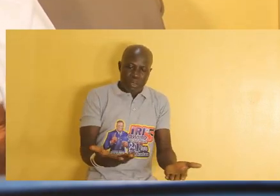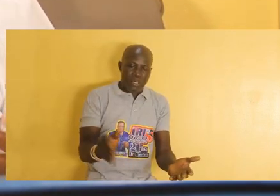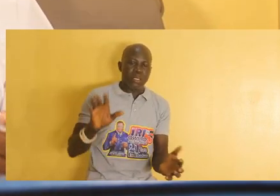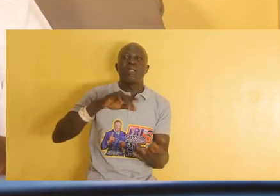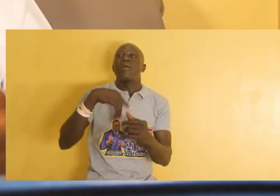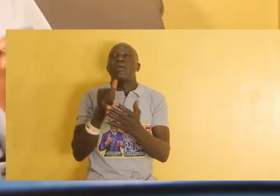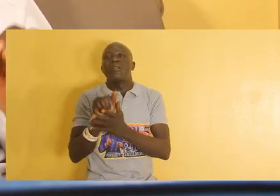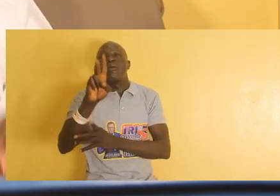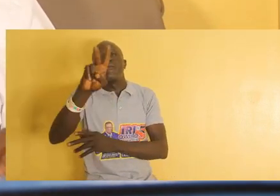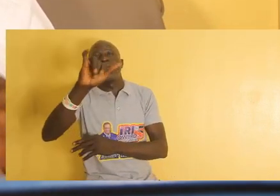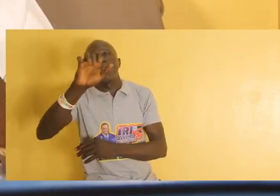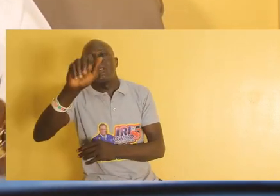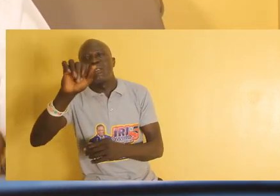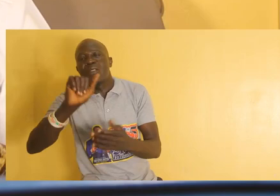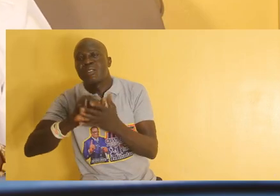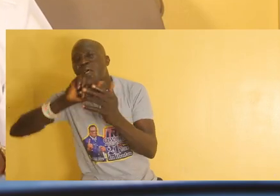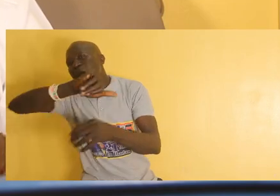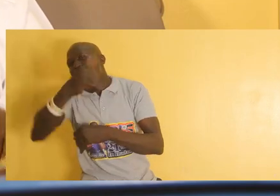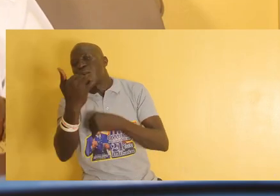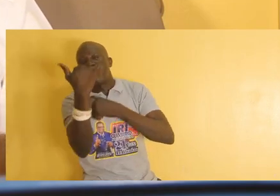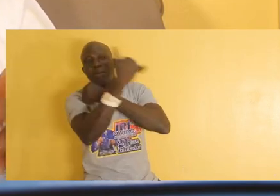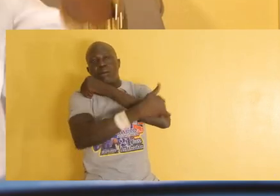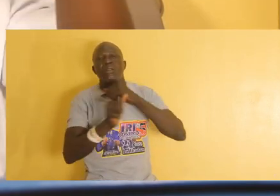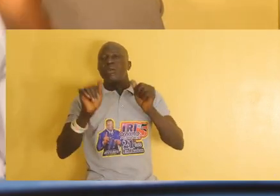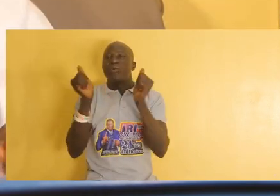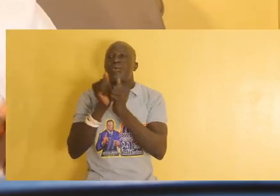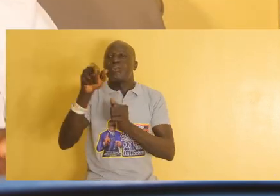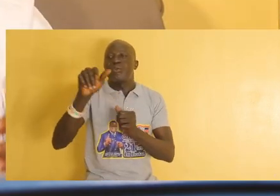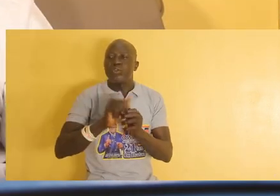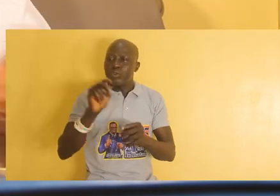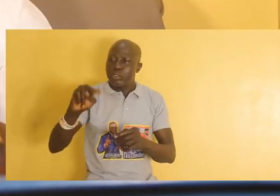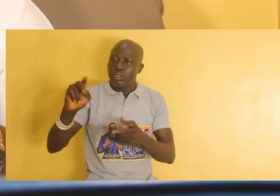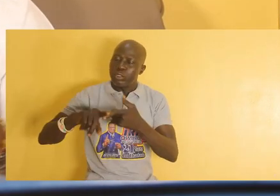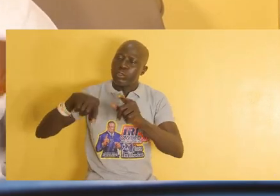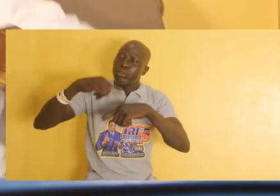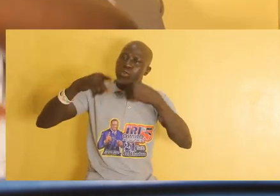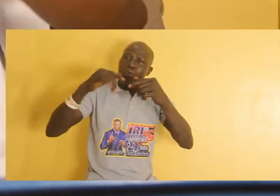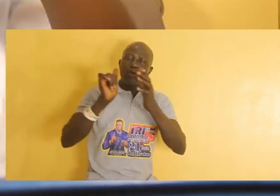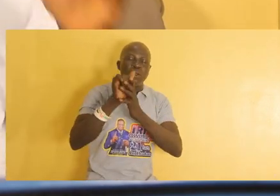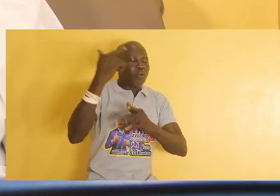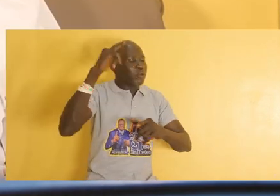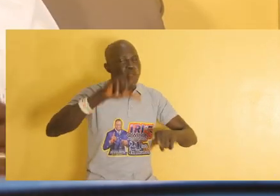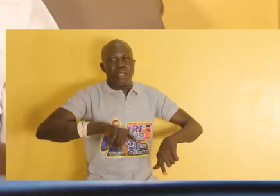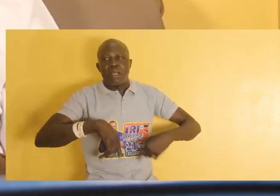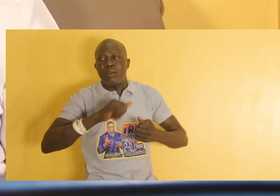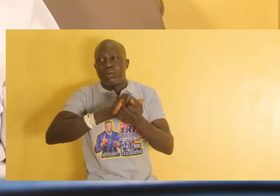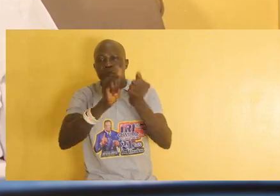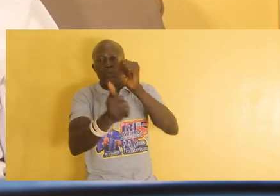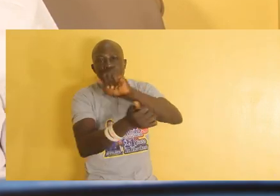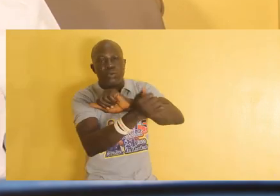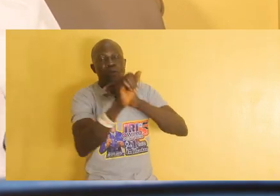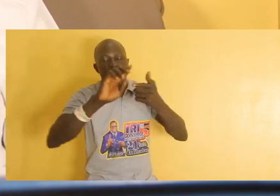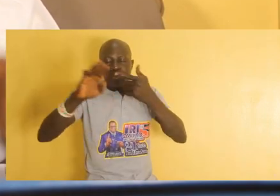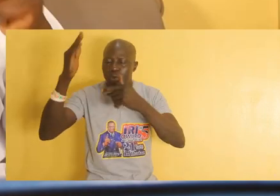you, he has got Switzerland visa, and he needs to go for his life to be transformed. Do you